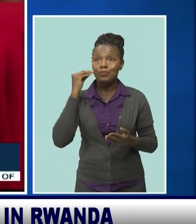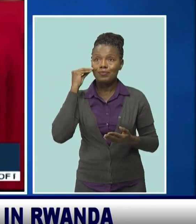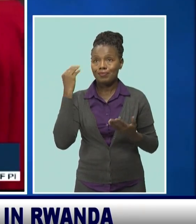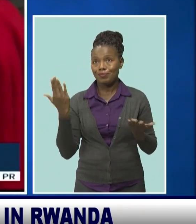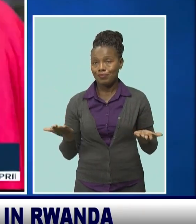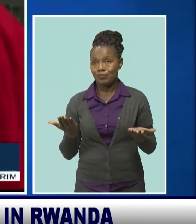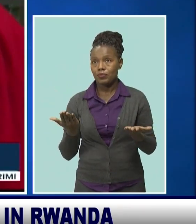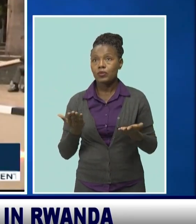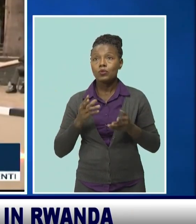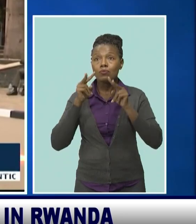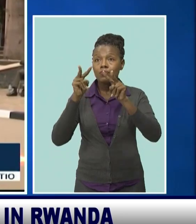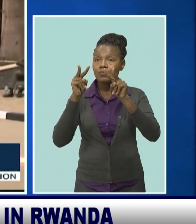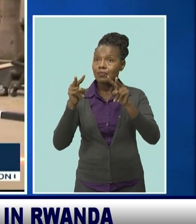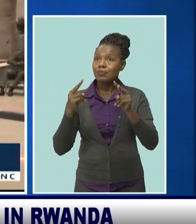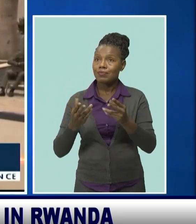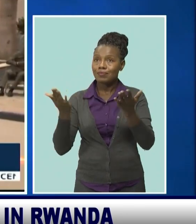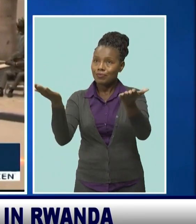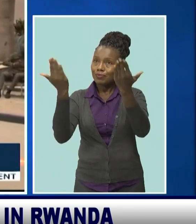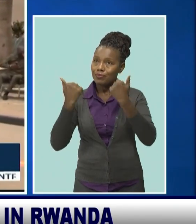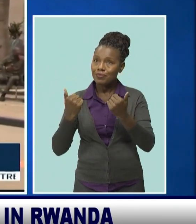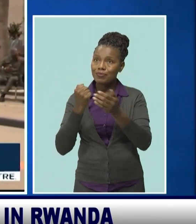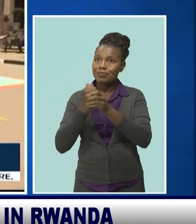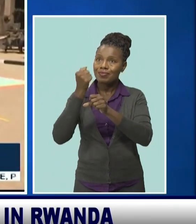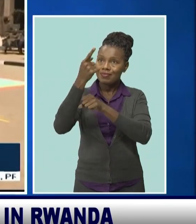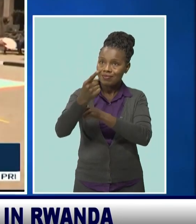forward to welcoming a Rwandan delegation next year.